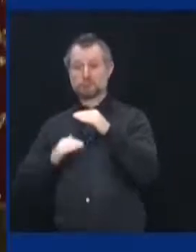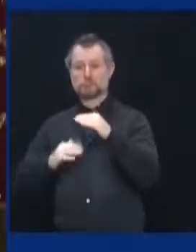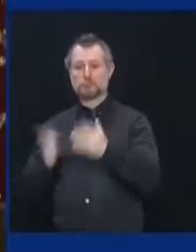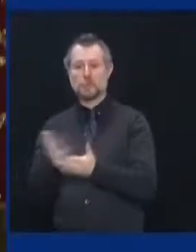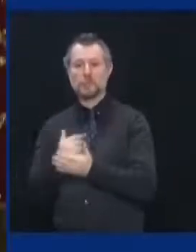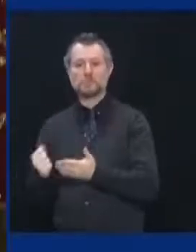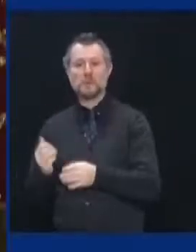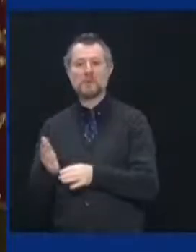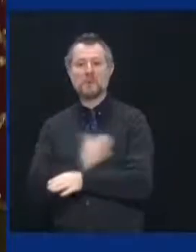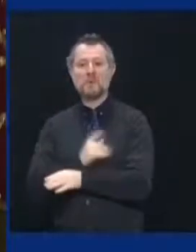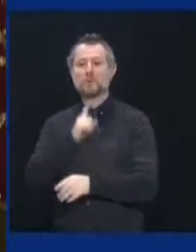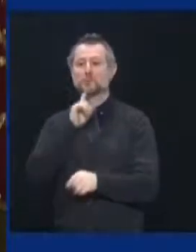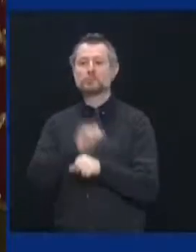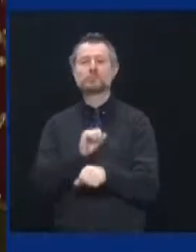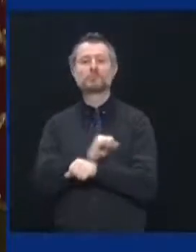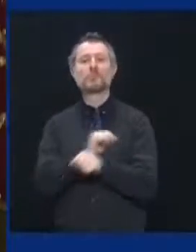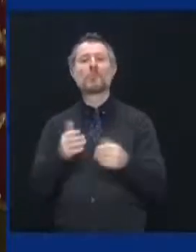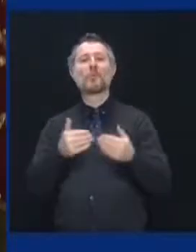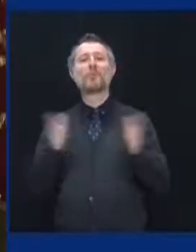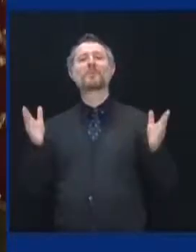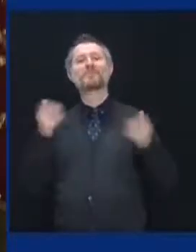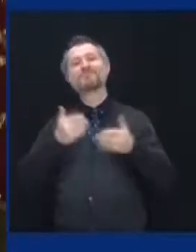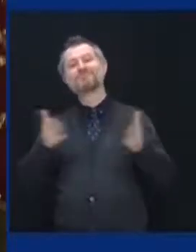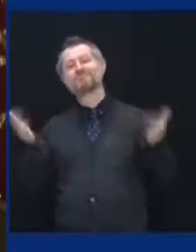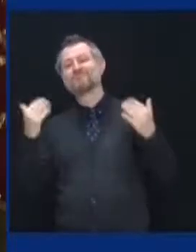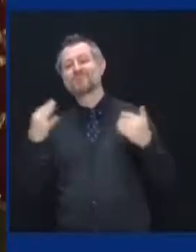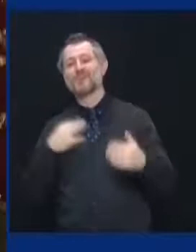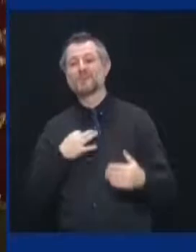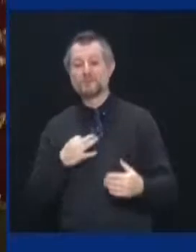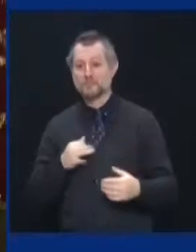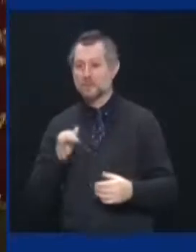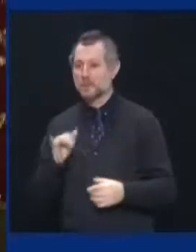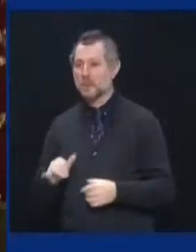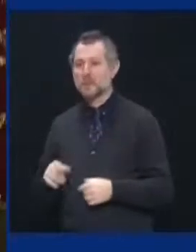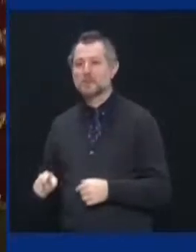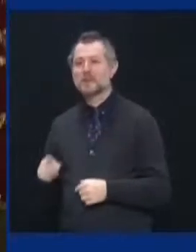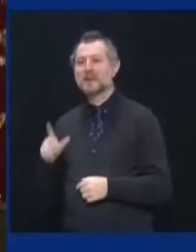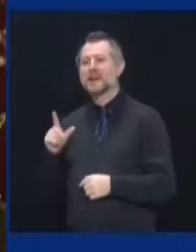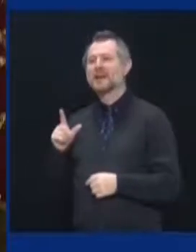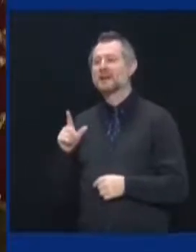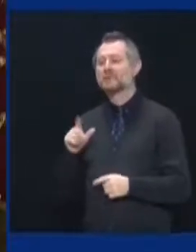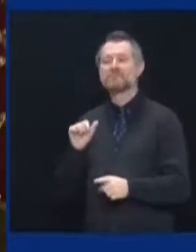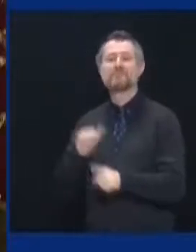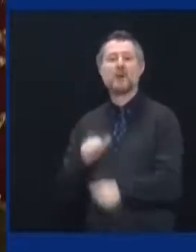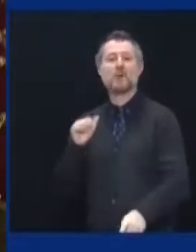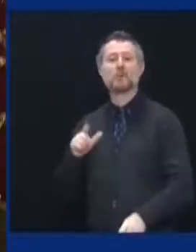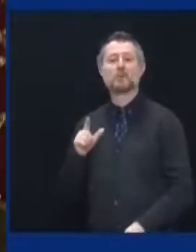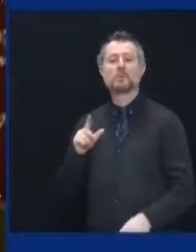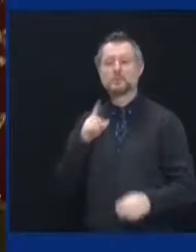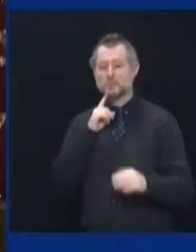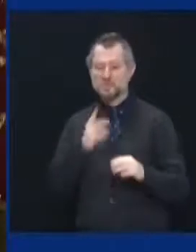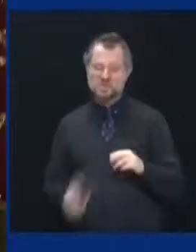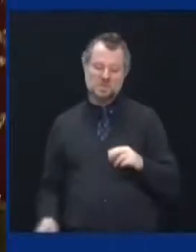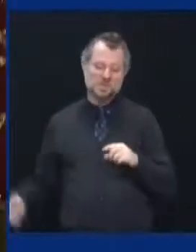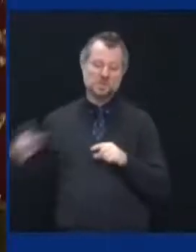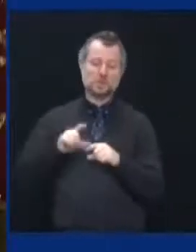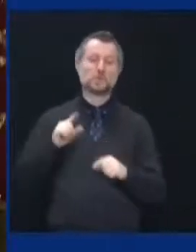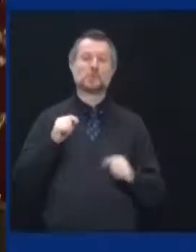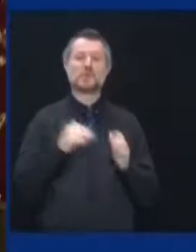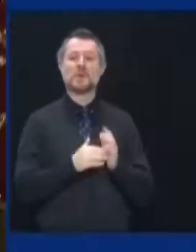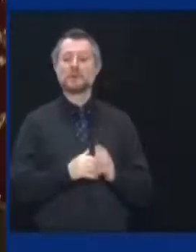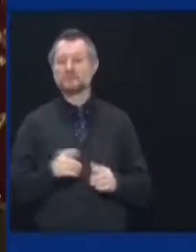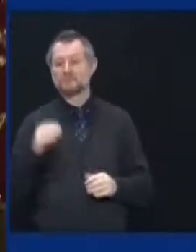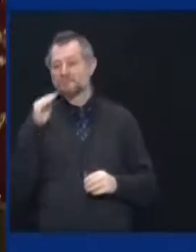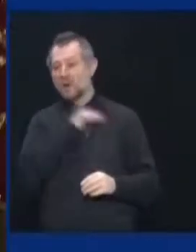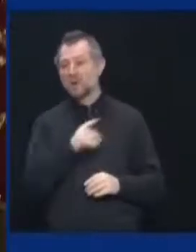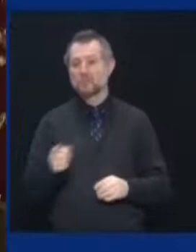any real member of the public who did not have this fraudulent link was able to sign up to begin with. And that was where the system was really